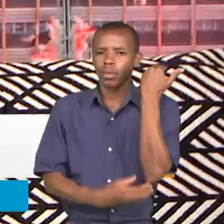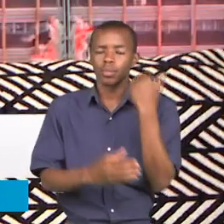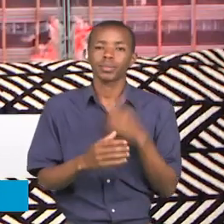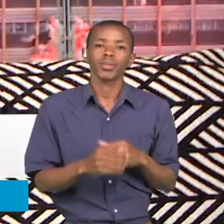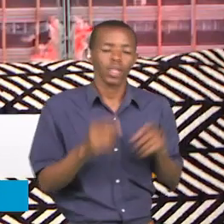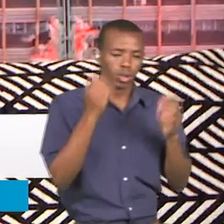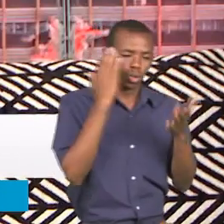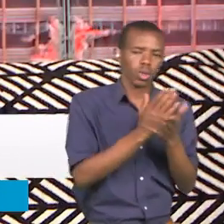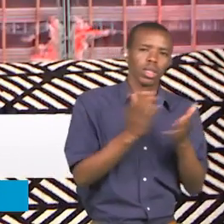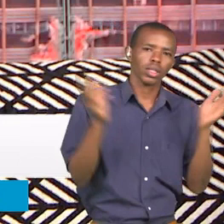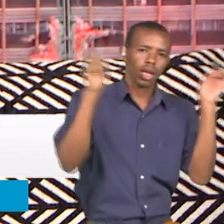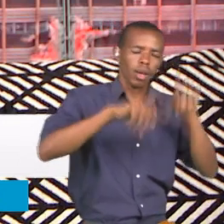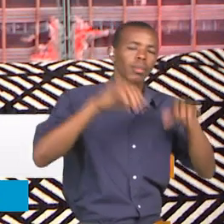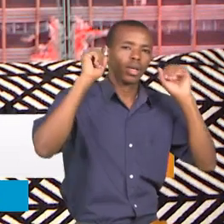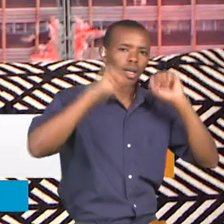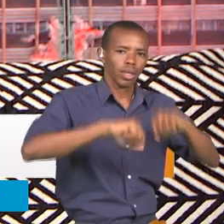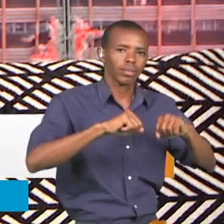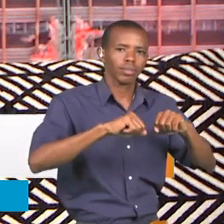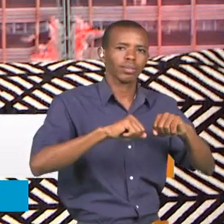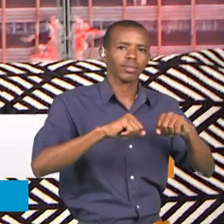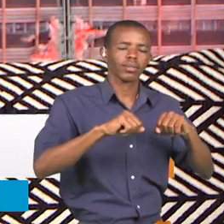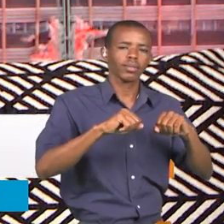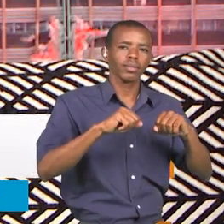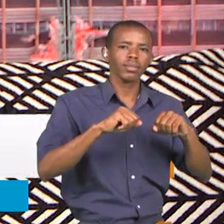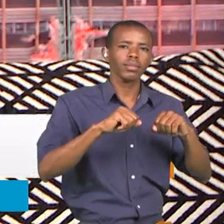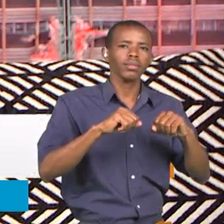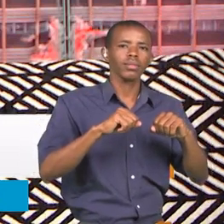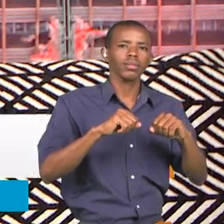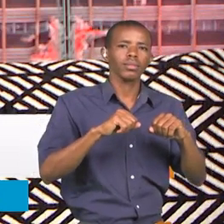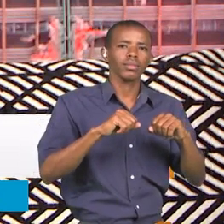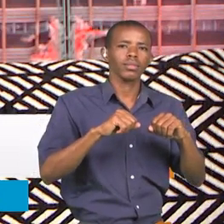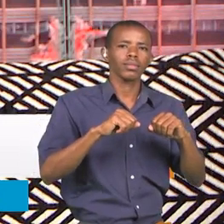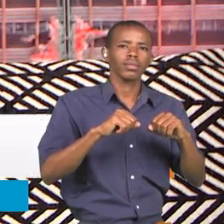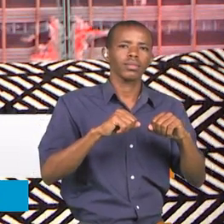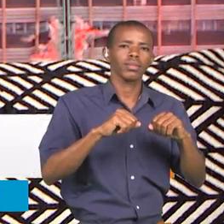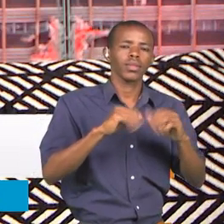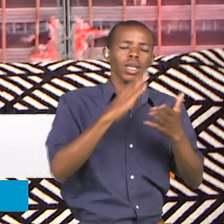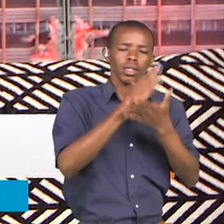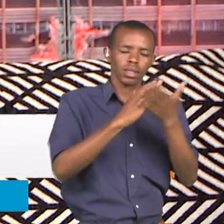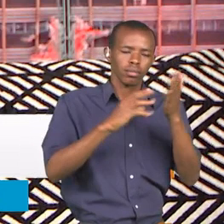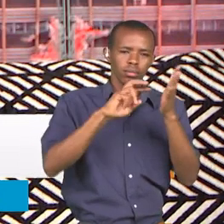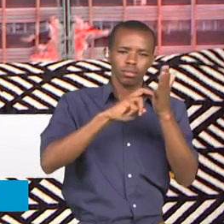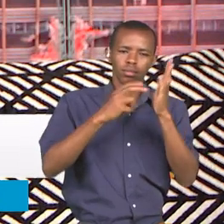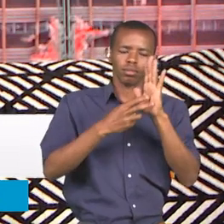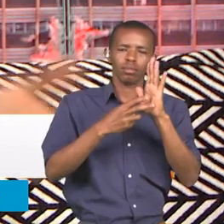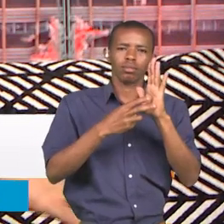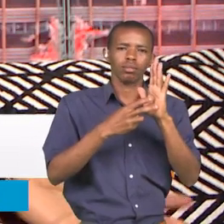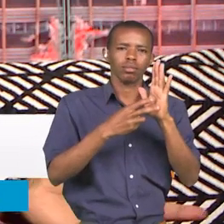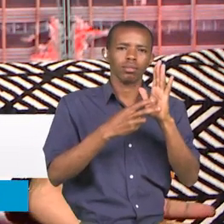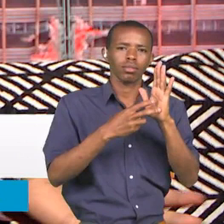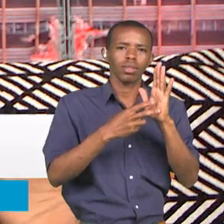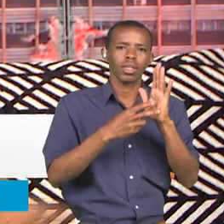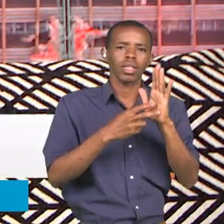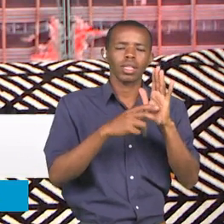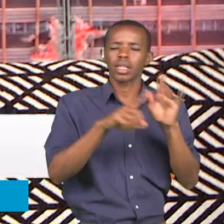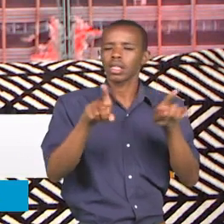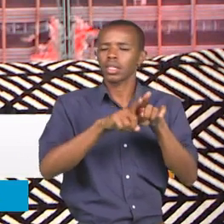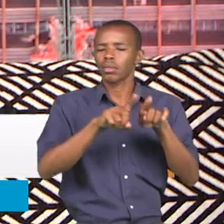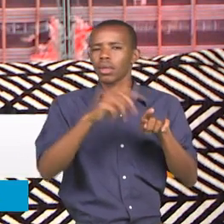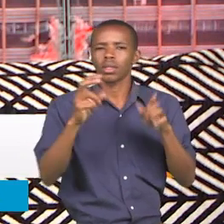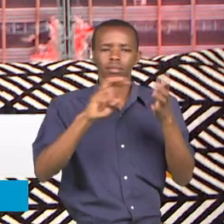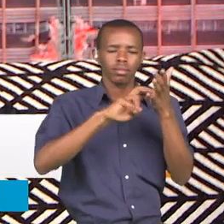That happens. That can happen. Okay. With some of these contracts, as just like any other